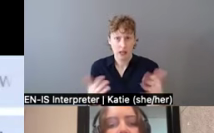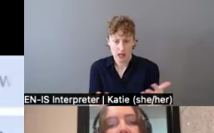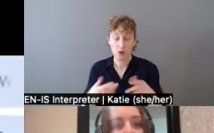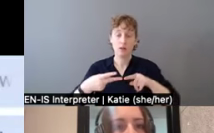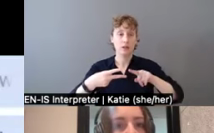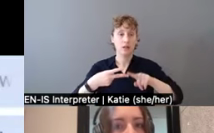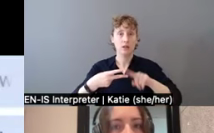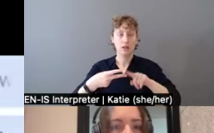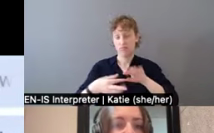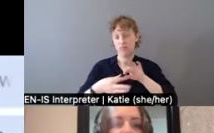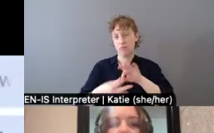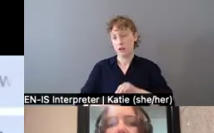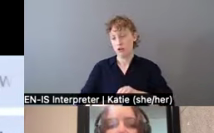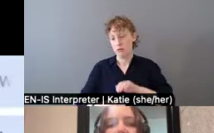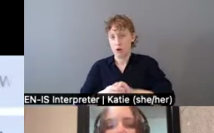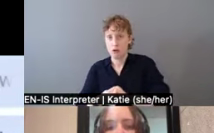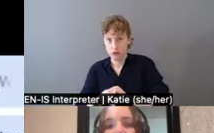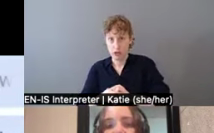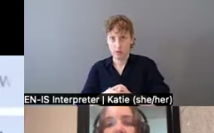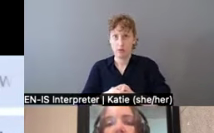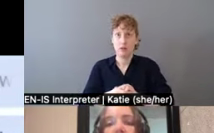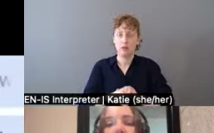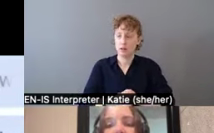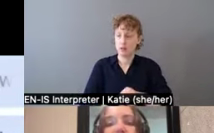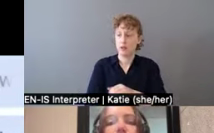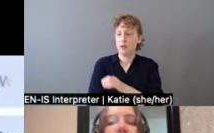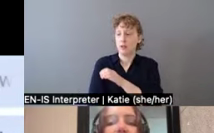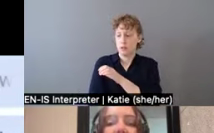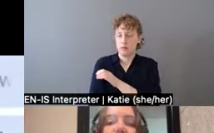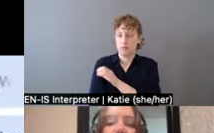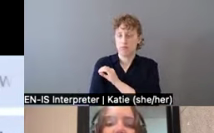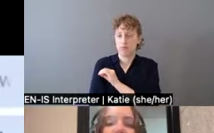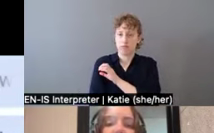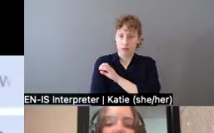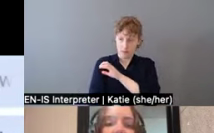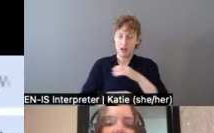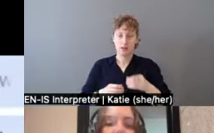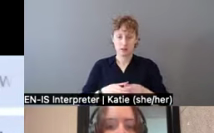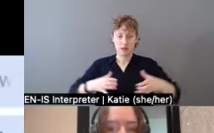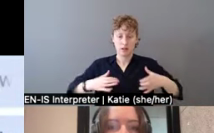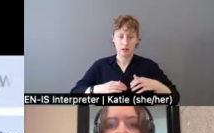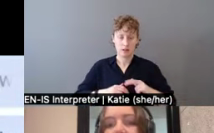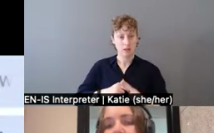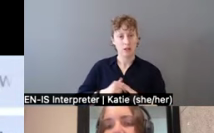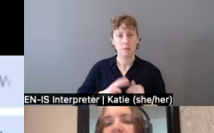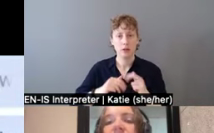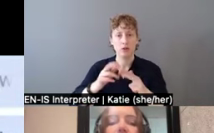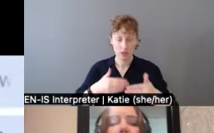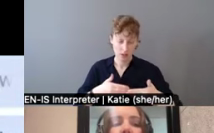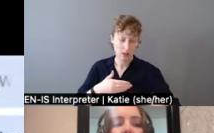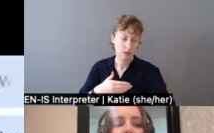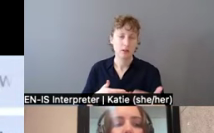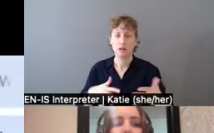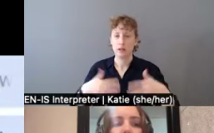and the capacity building of the organization. So how is this partnership continuing after the project?